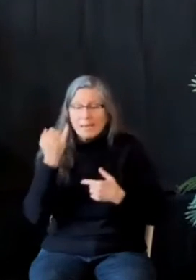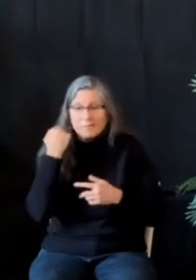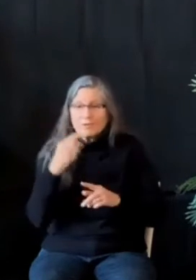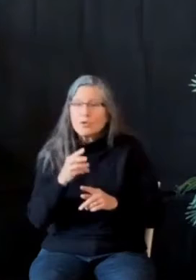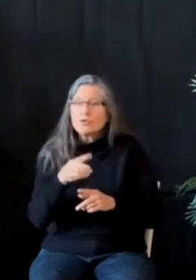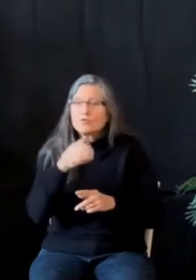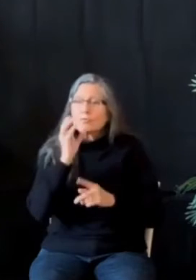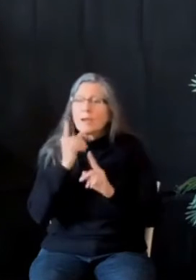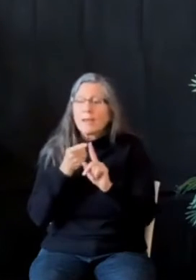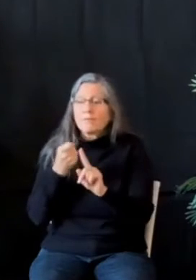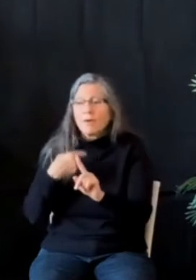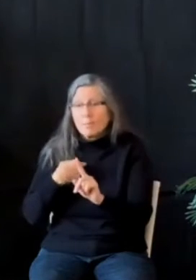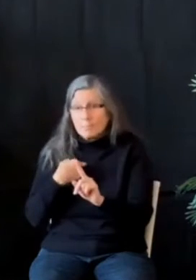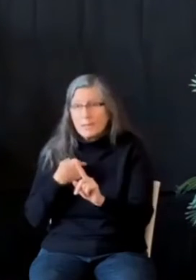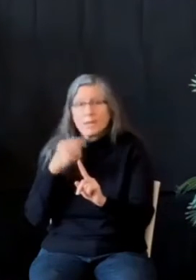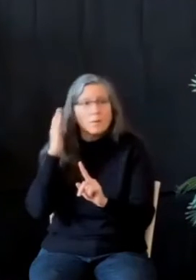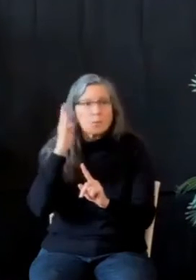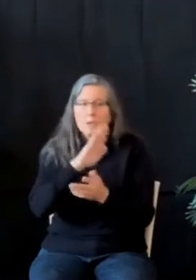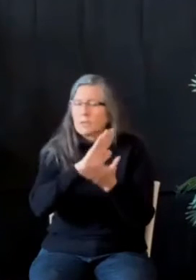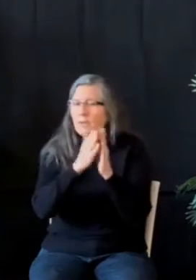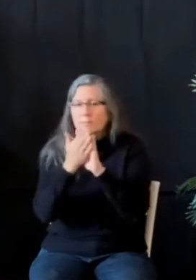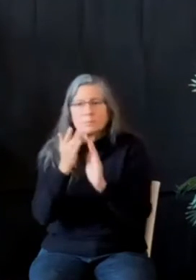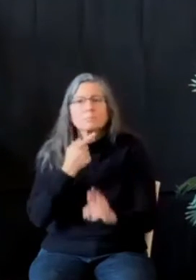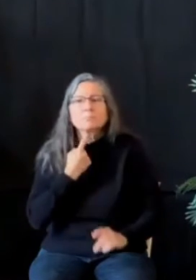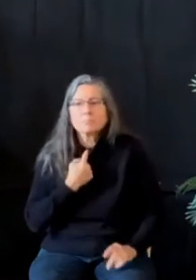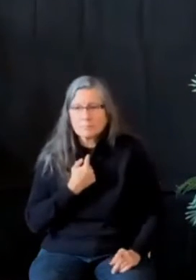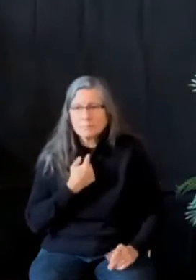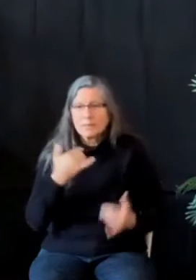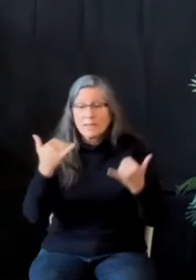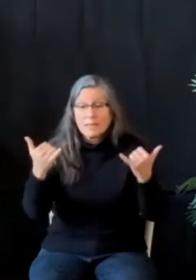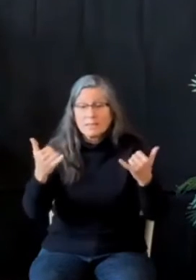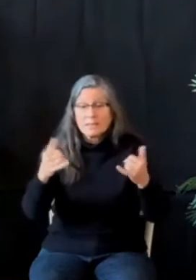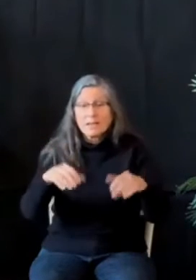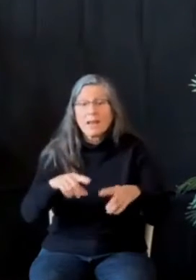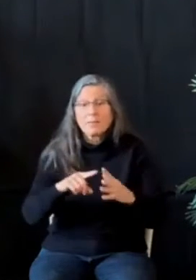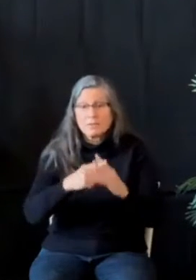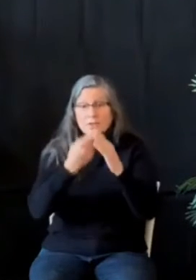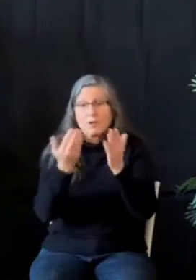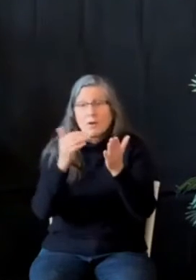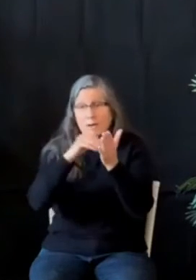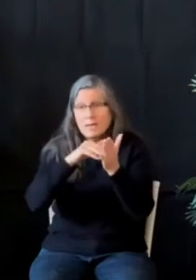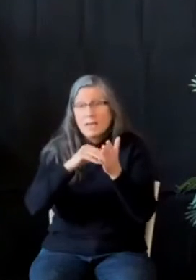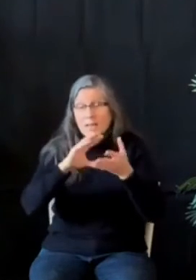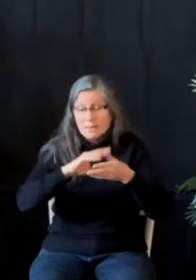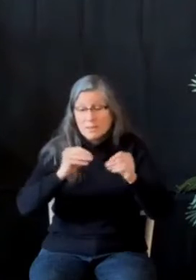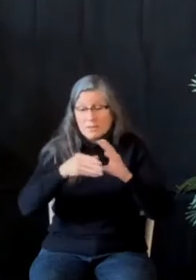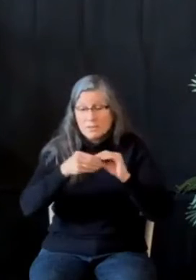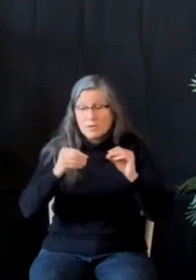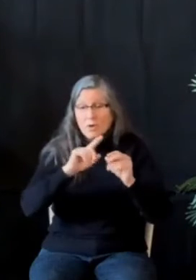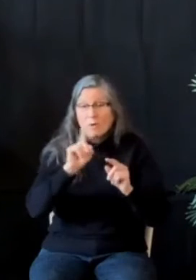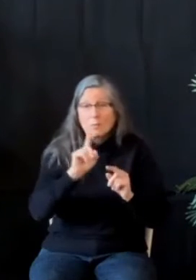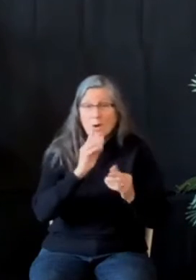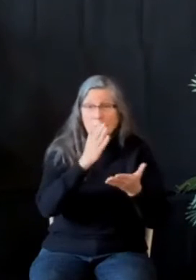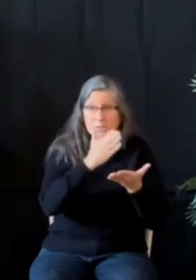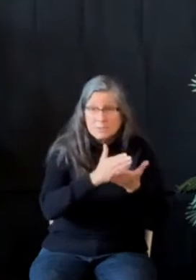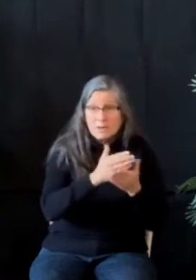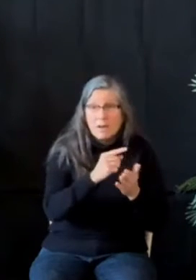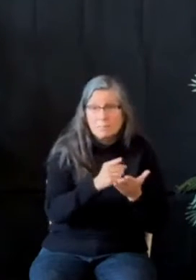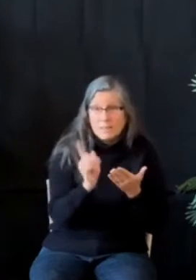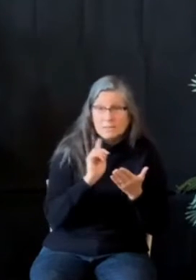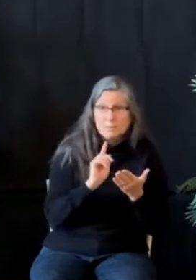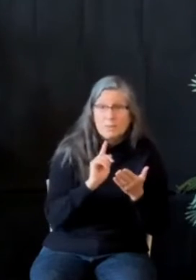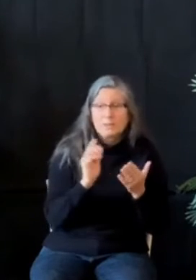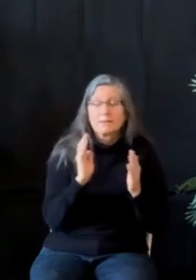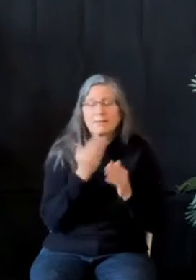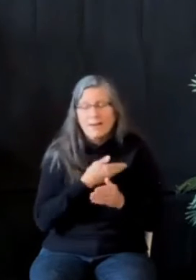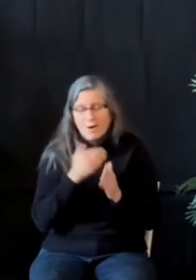about that at that point. Today we're going to pick the story up where we left it last week.